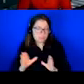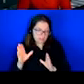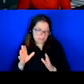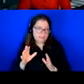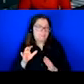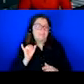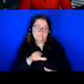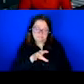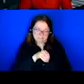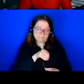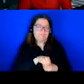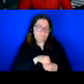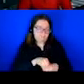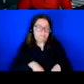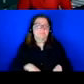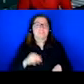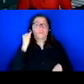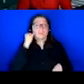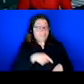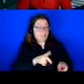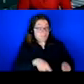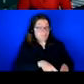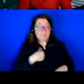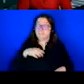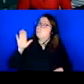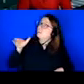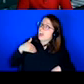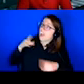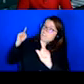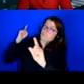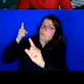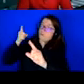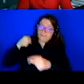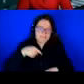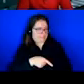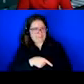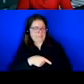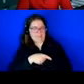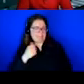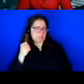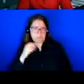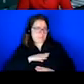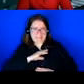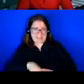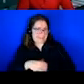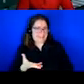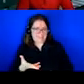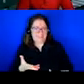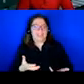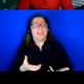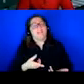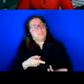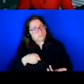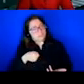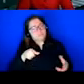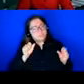that. So if they have this goal and you're like, they're not going to meet this too, but like you can also have them vision to